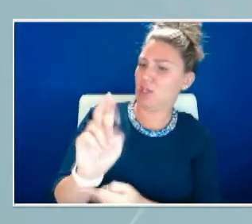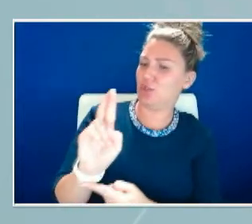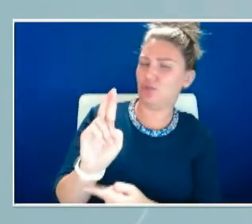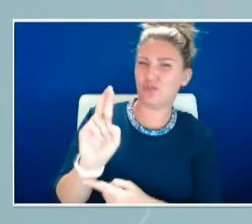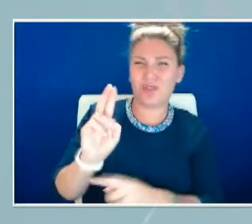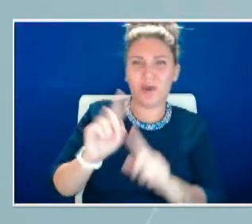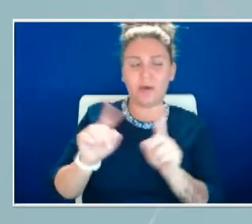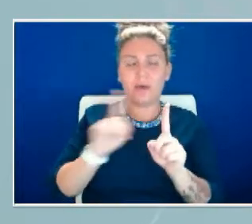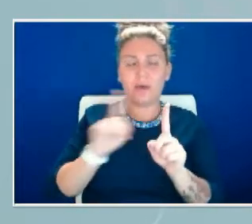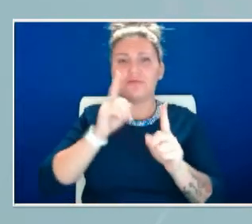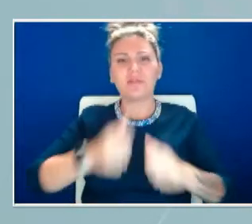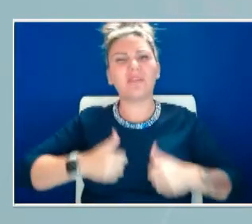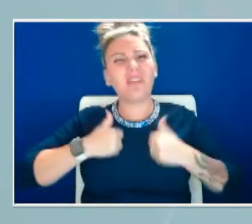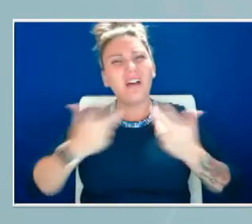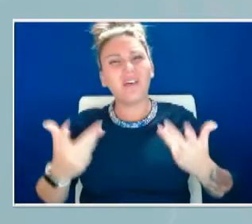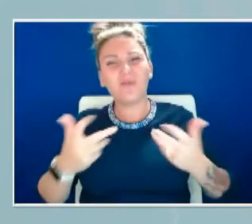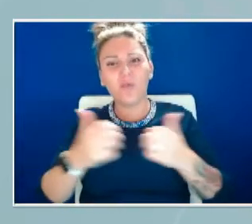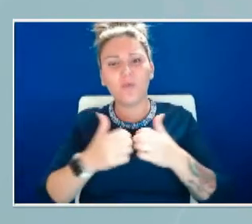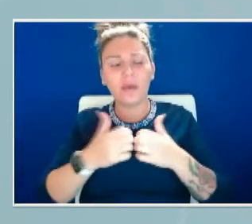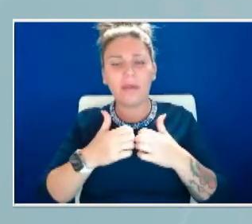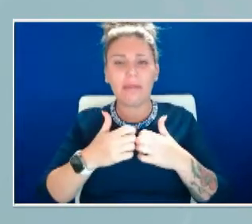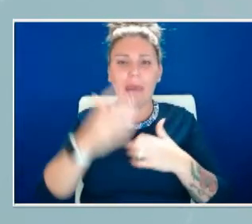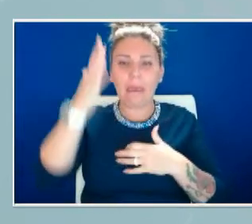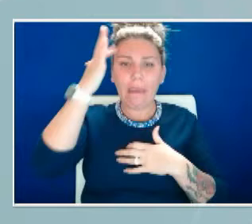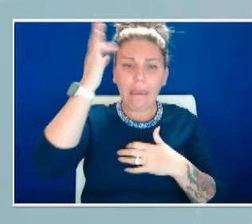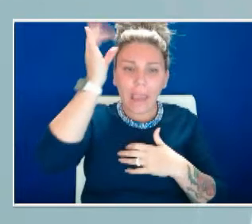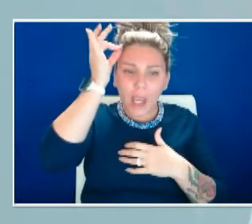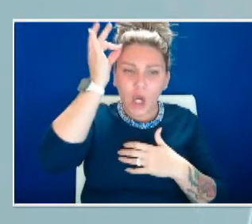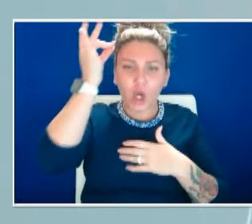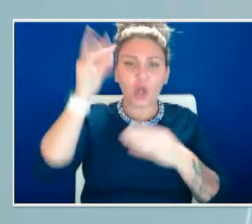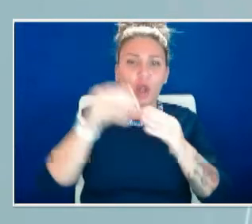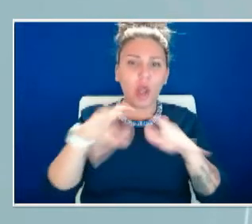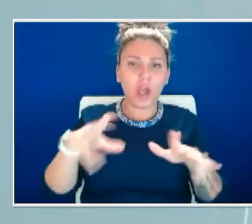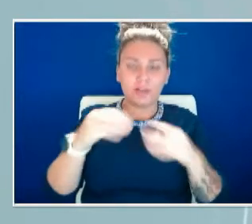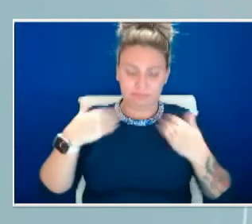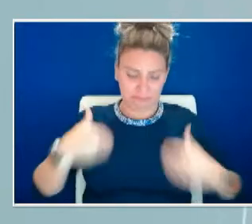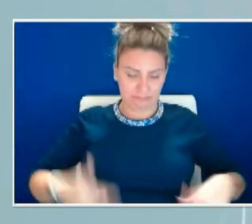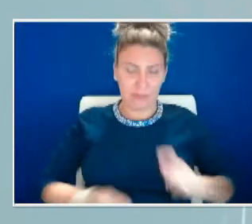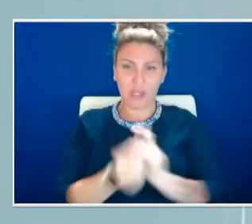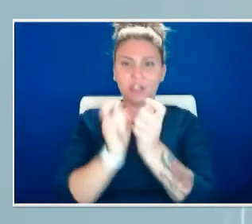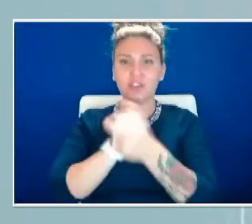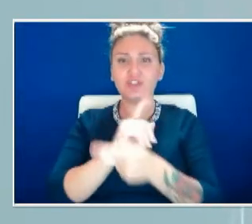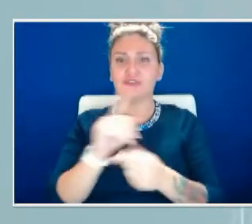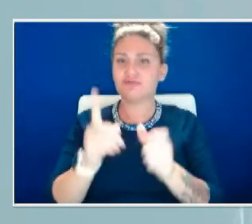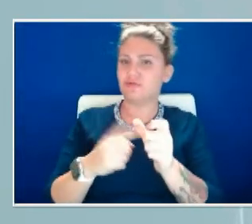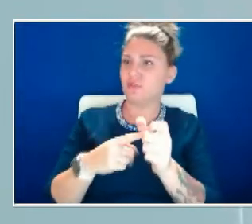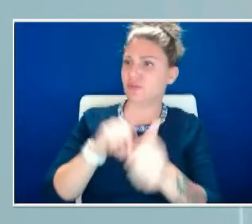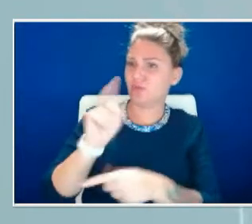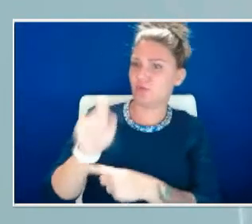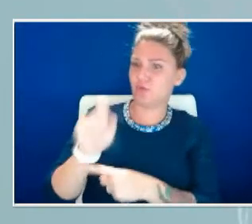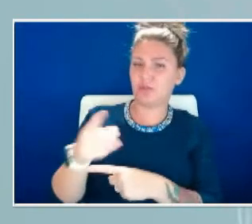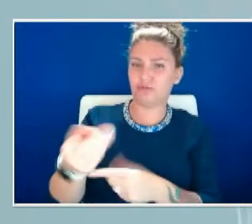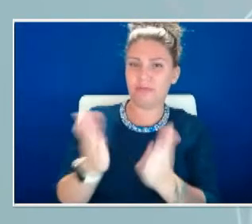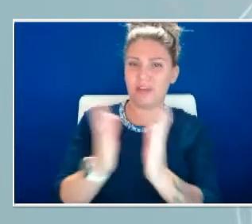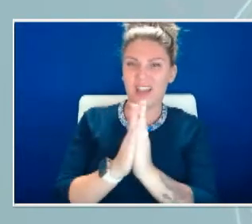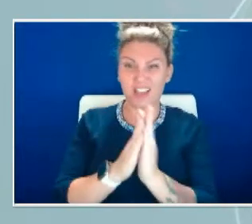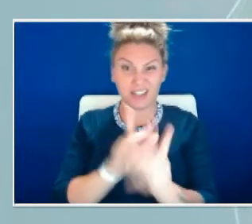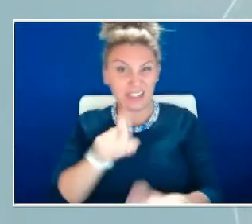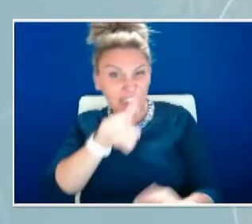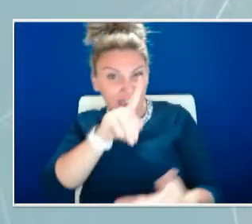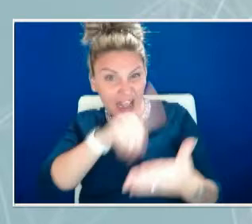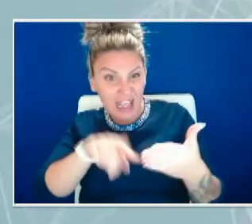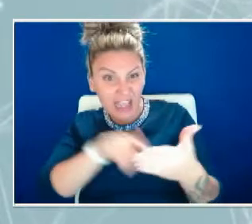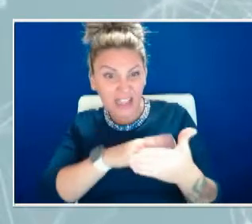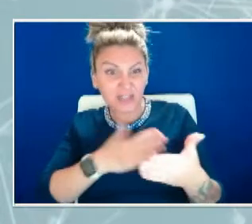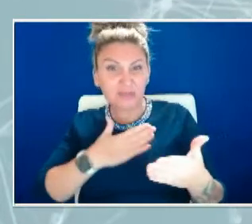of hair loss and body changes. In fact, one of the first questions that you asked your doctor was, should I cancel my hair appointment next week to get